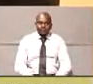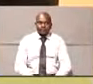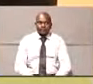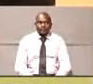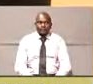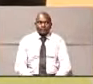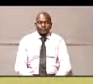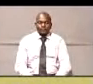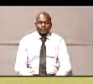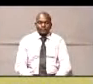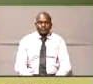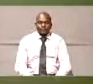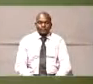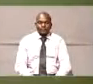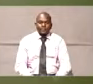Kampala.